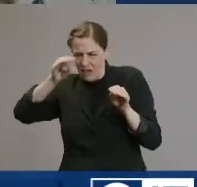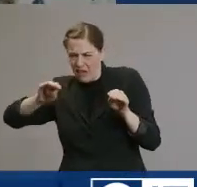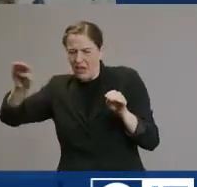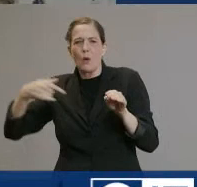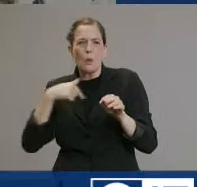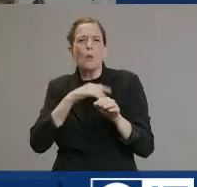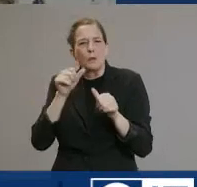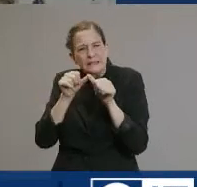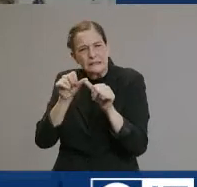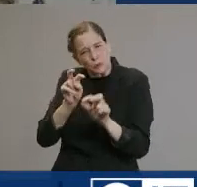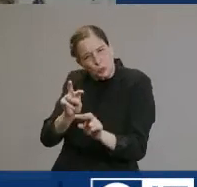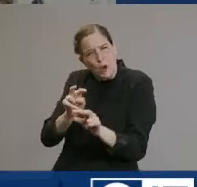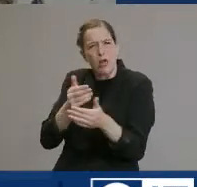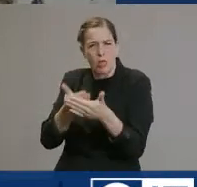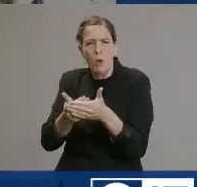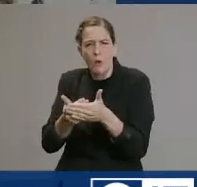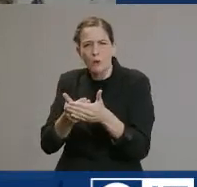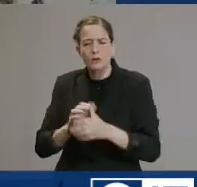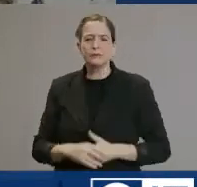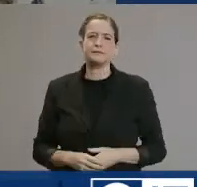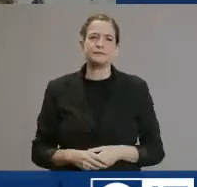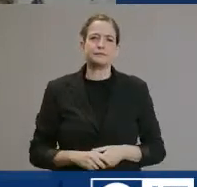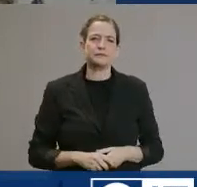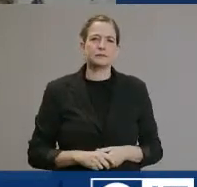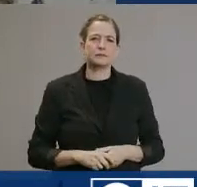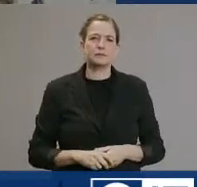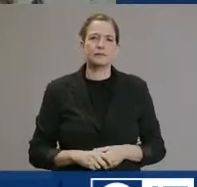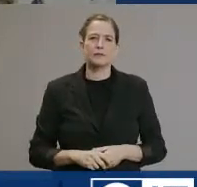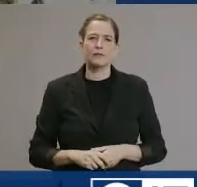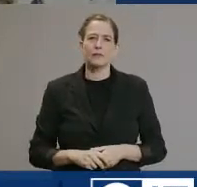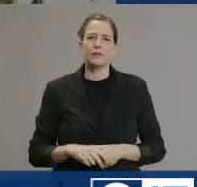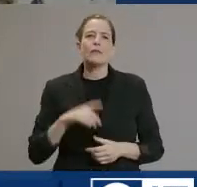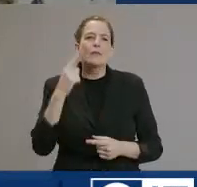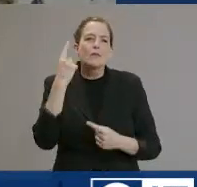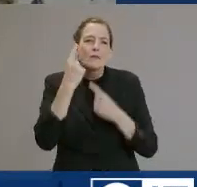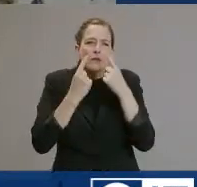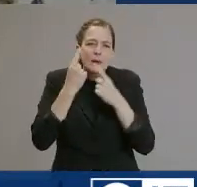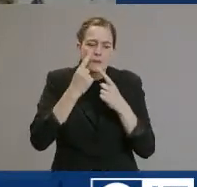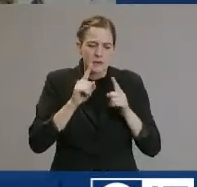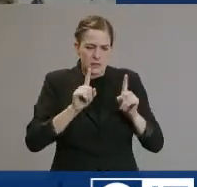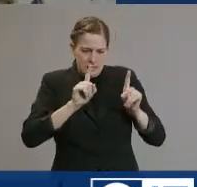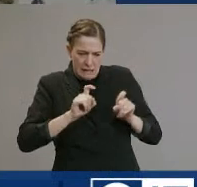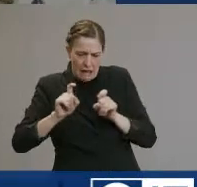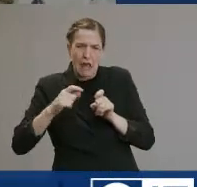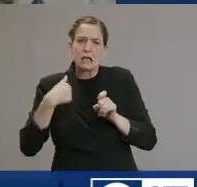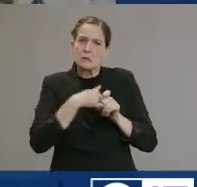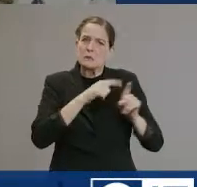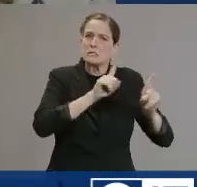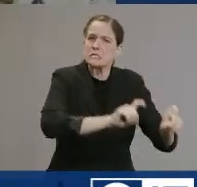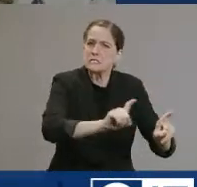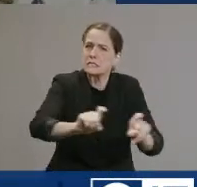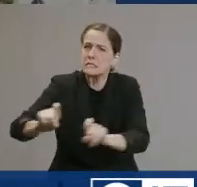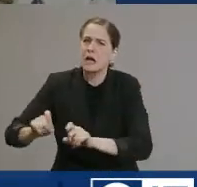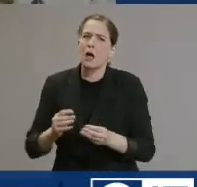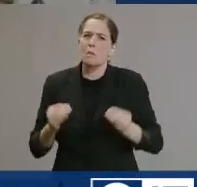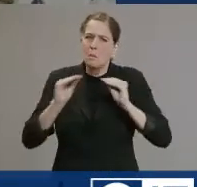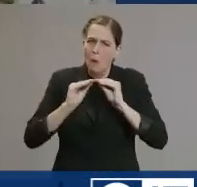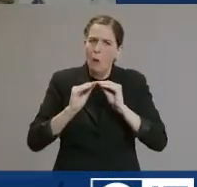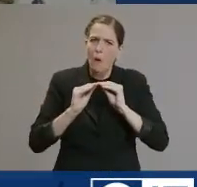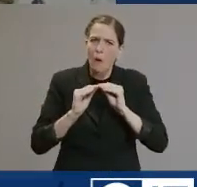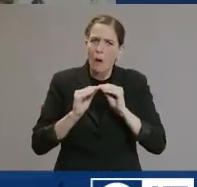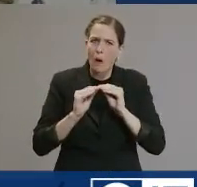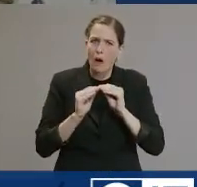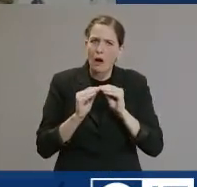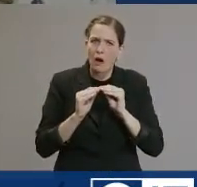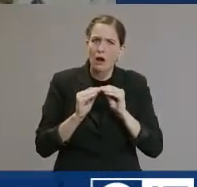testing, resulting, along with some other factors, which Dr. Christ will touch on, but the increase in testing resulting in